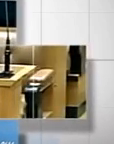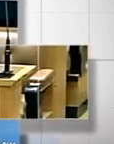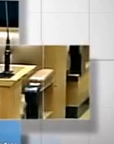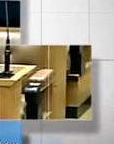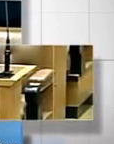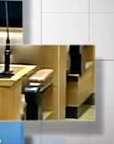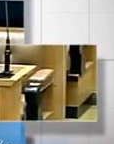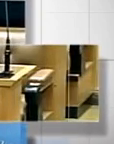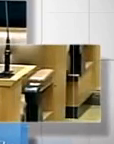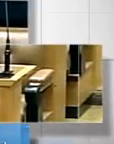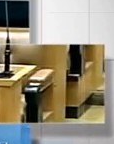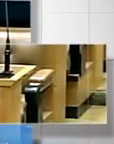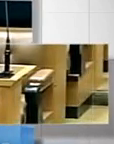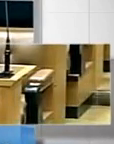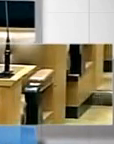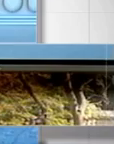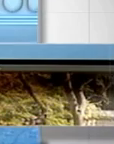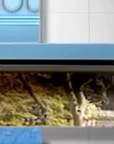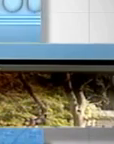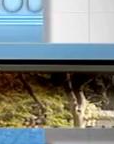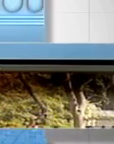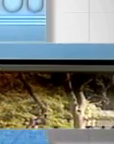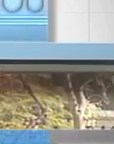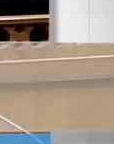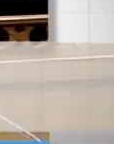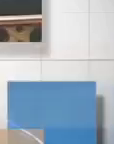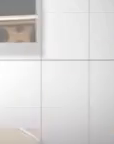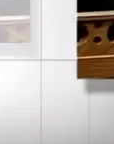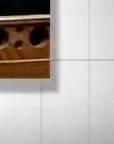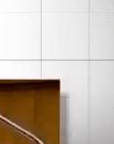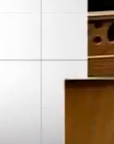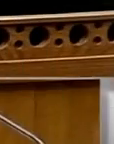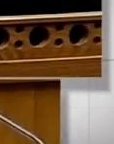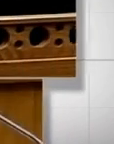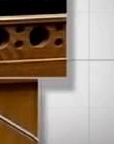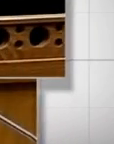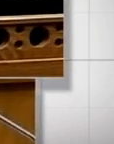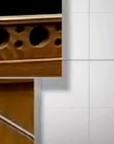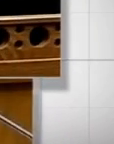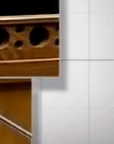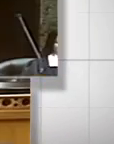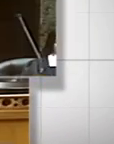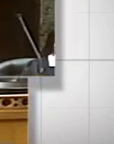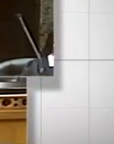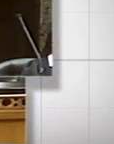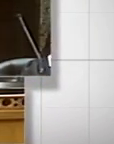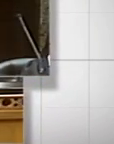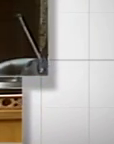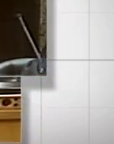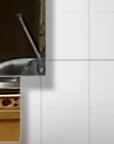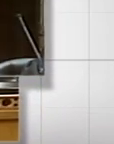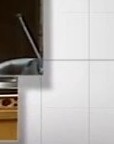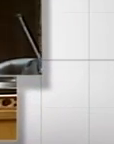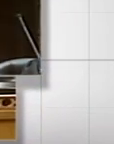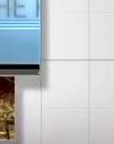major businesses so that they sparkle across the globe. Gordhan has tabled a 1.1 trillion rand budget, which is focused on accelerating